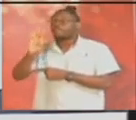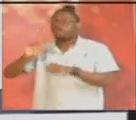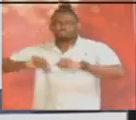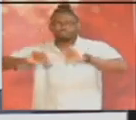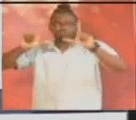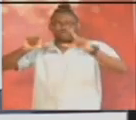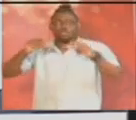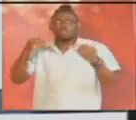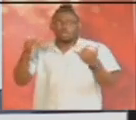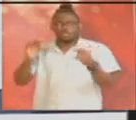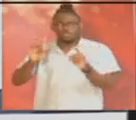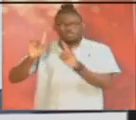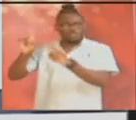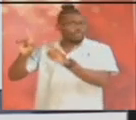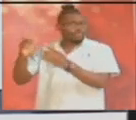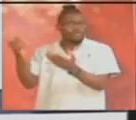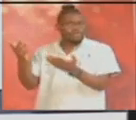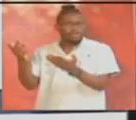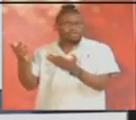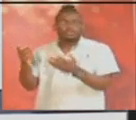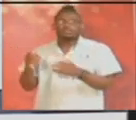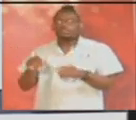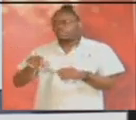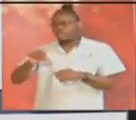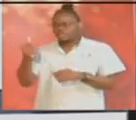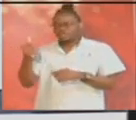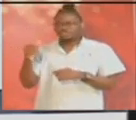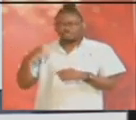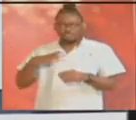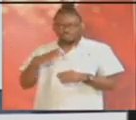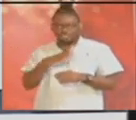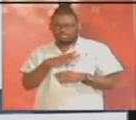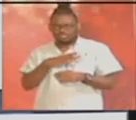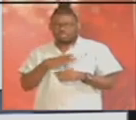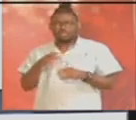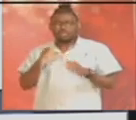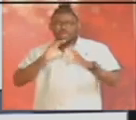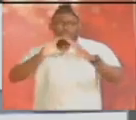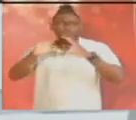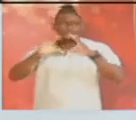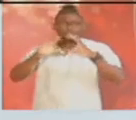to Senior Corporate Communications Officer at the Ministry of Health, Al Alexander.